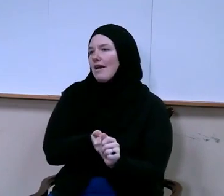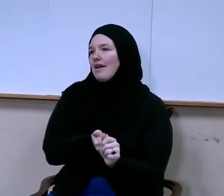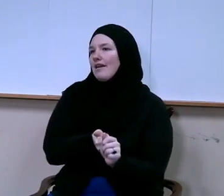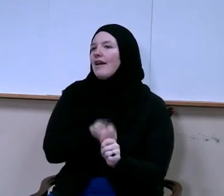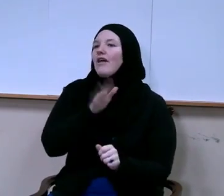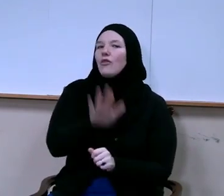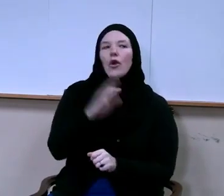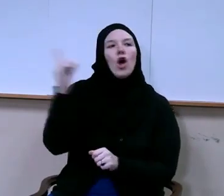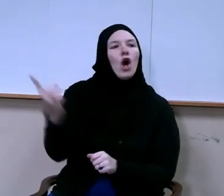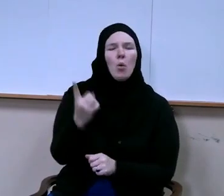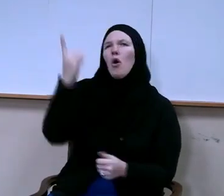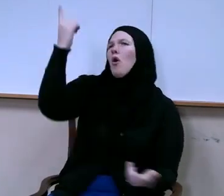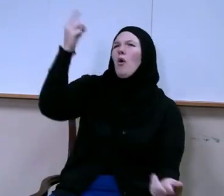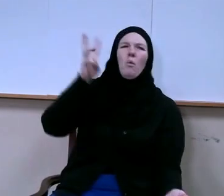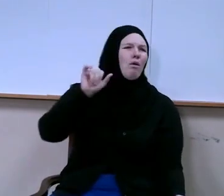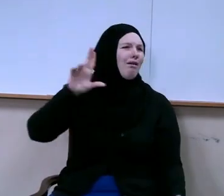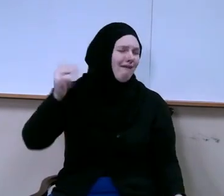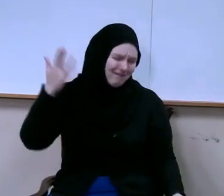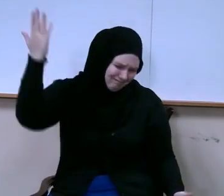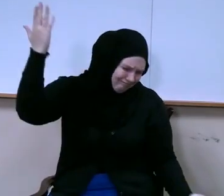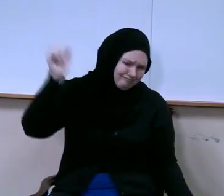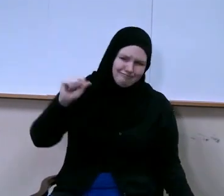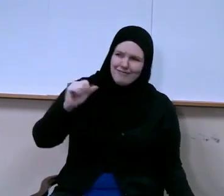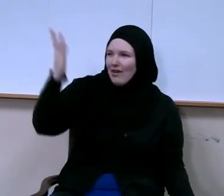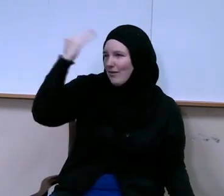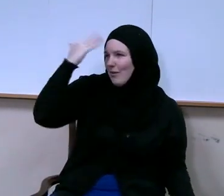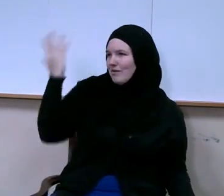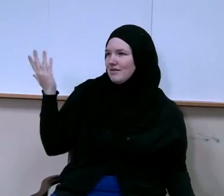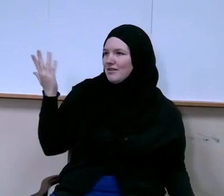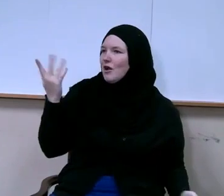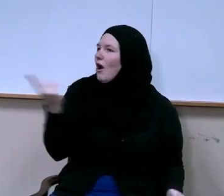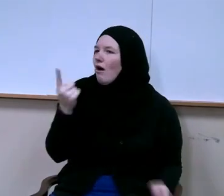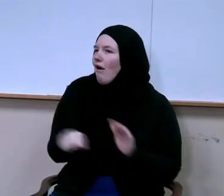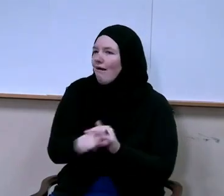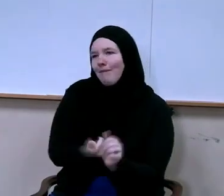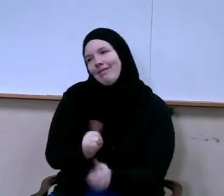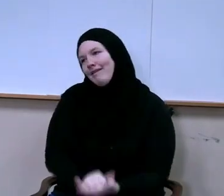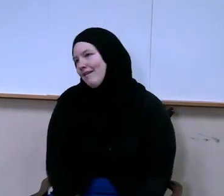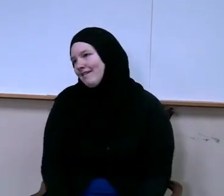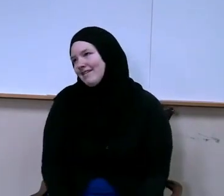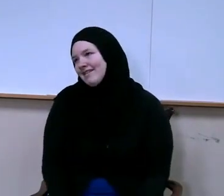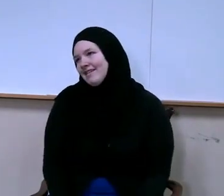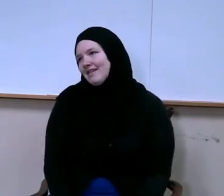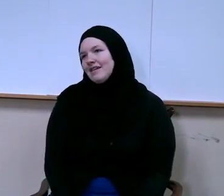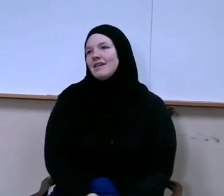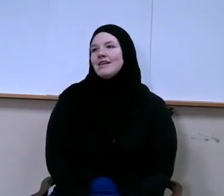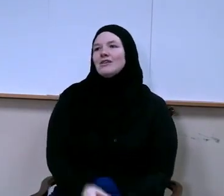constant and continuous swearing. So Allah subhanahu wa ta'ala made a kafara for